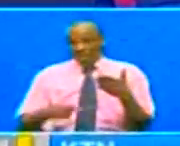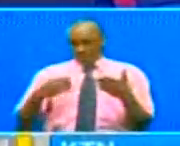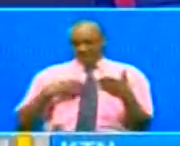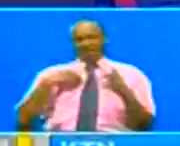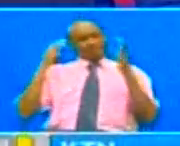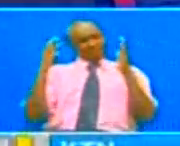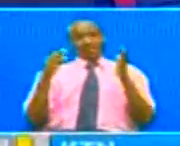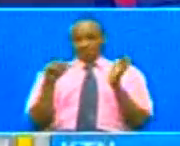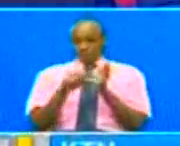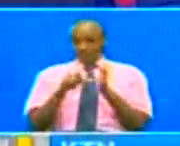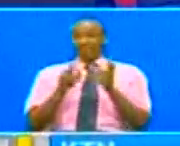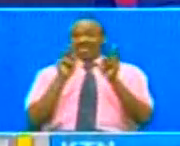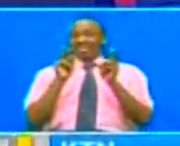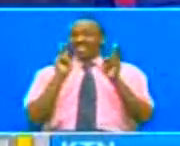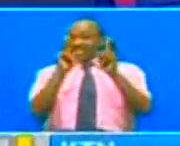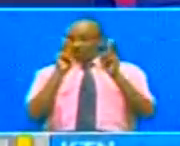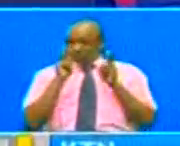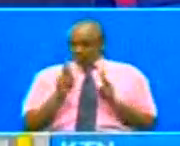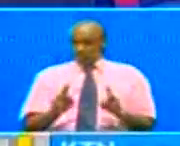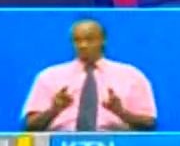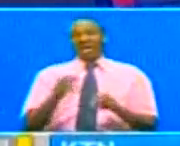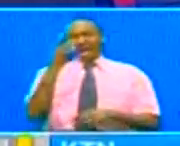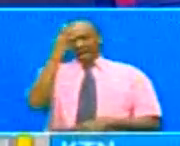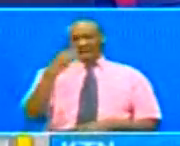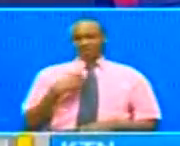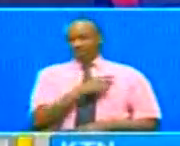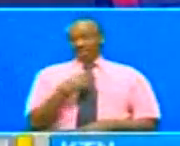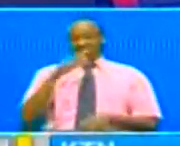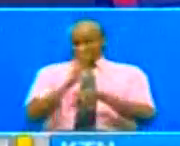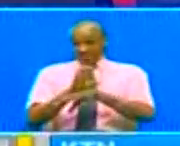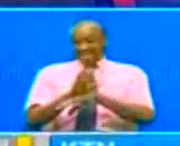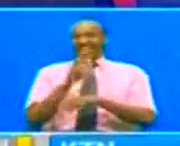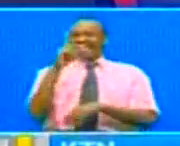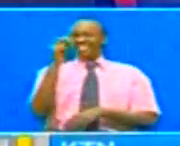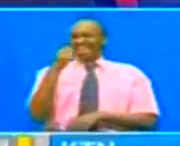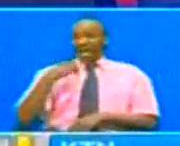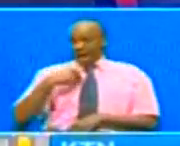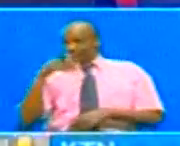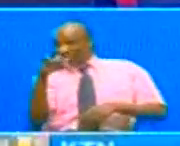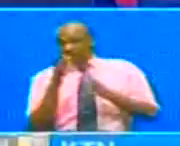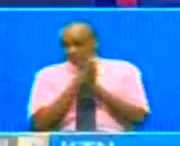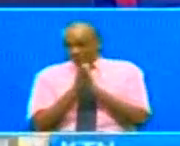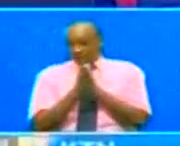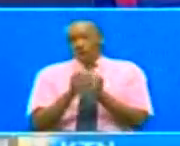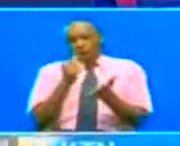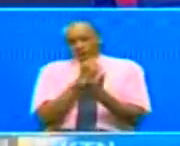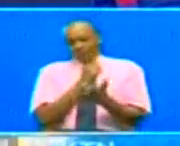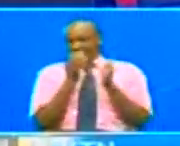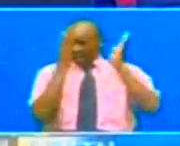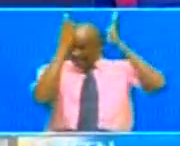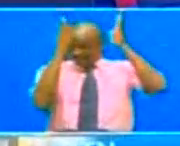major scam in the Kisumu Diocese of the Catholic Church. KTN has uncovered a racket involving the office of the